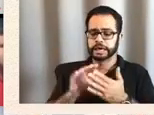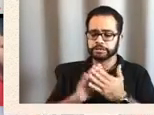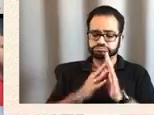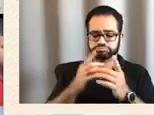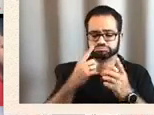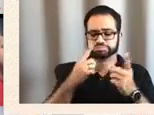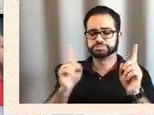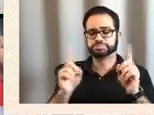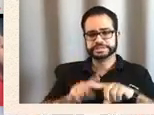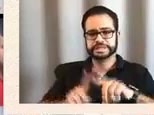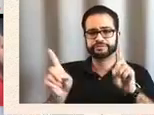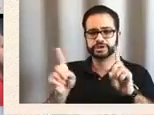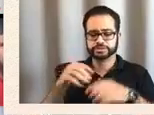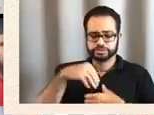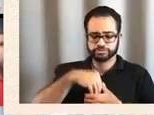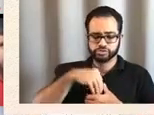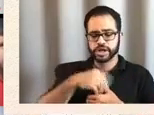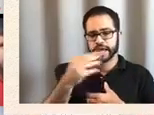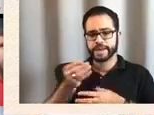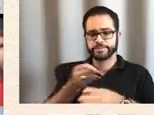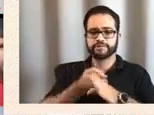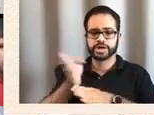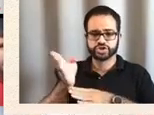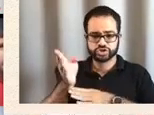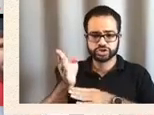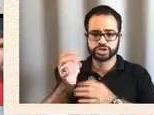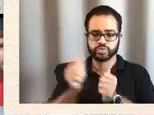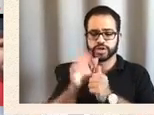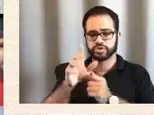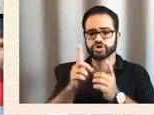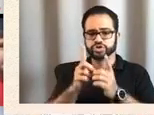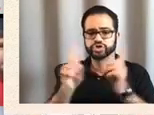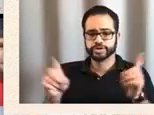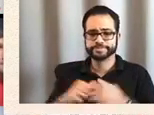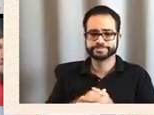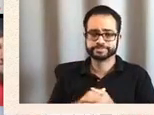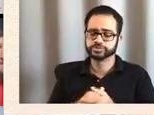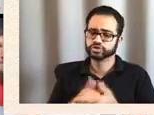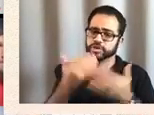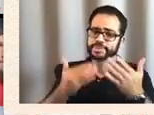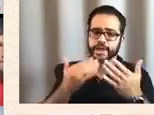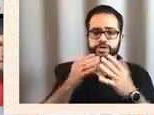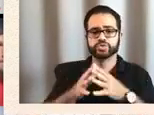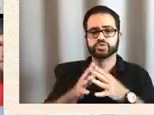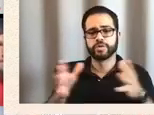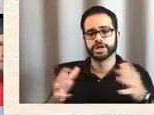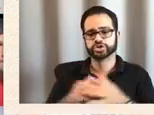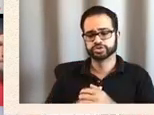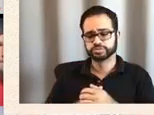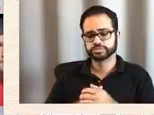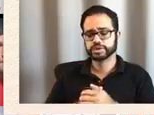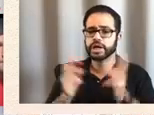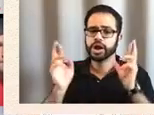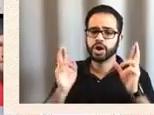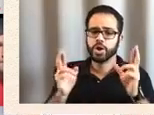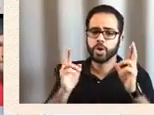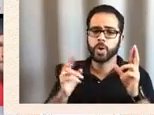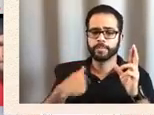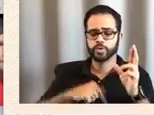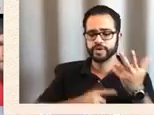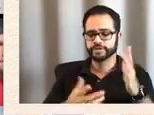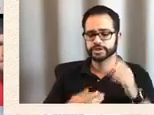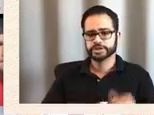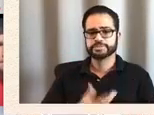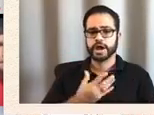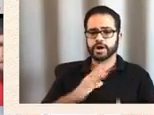interpersonally and professionally in their degree of choice. So thank you so much, and I hope we have inspired